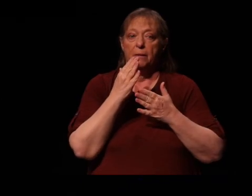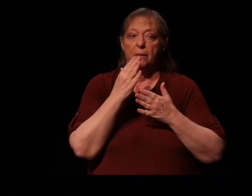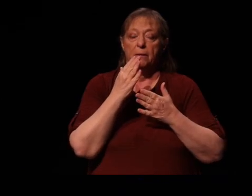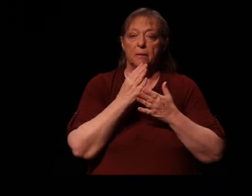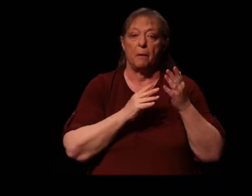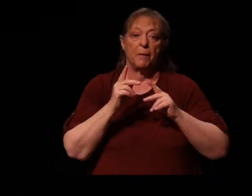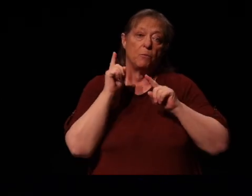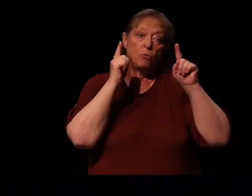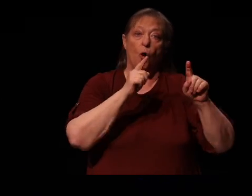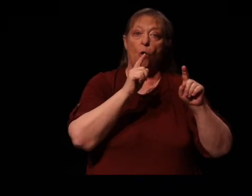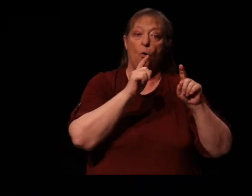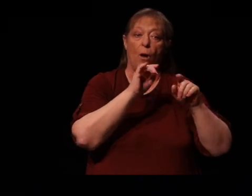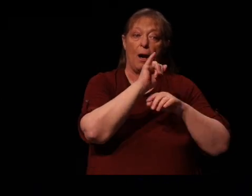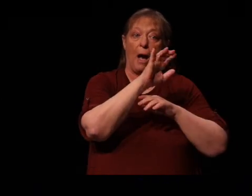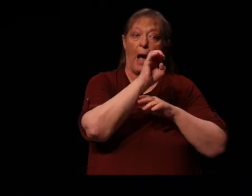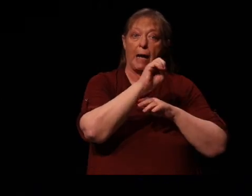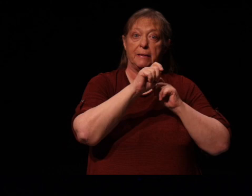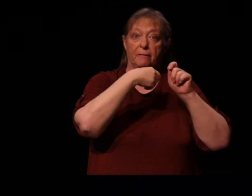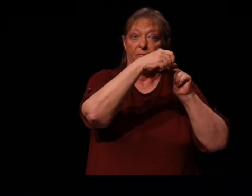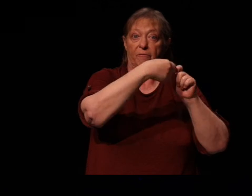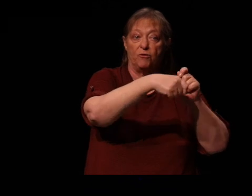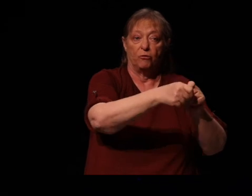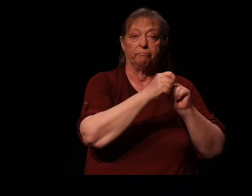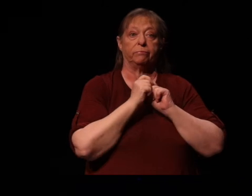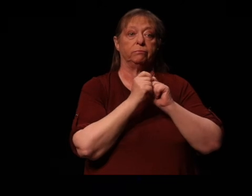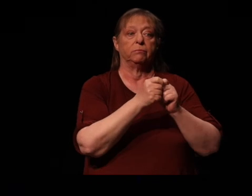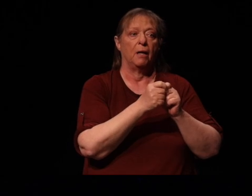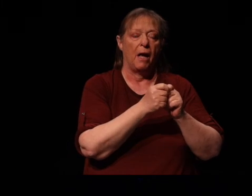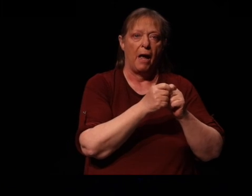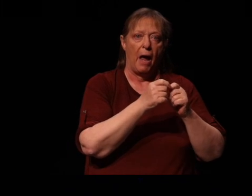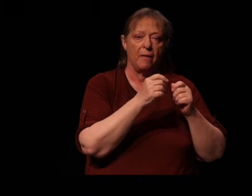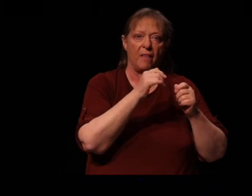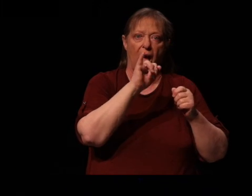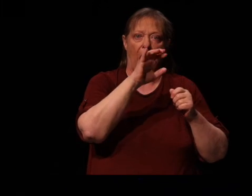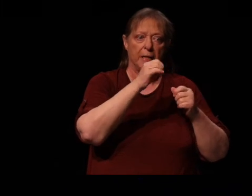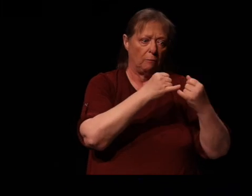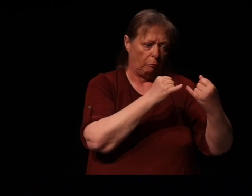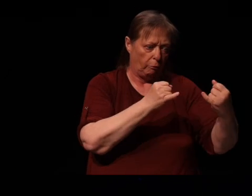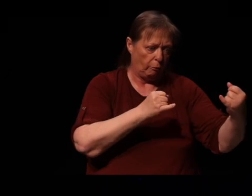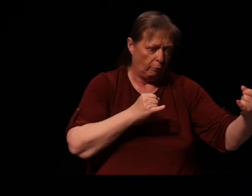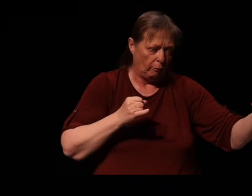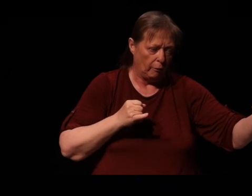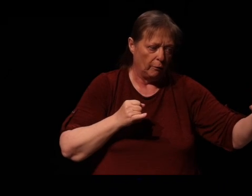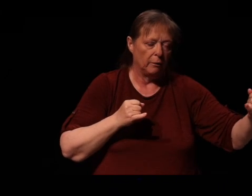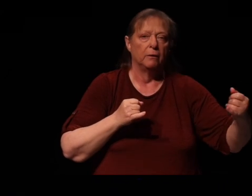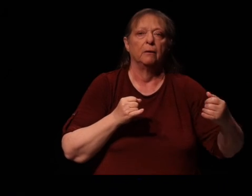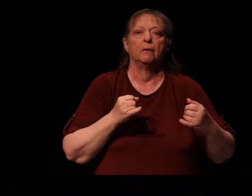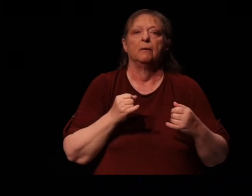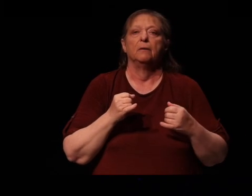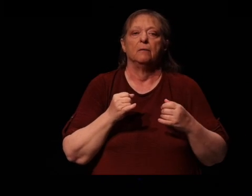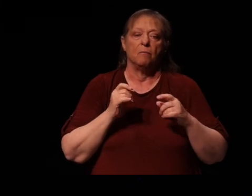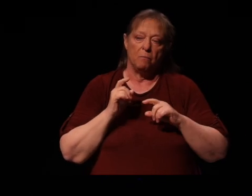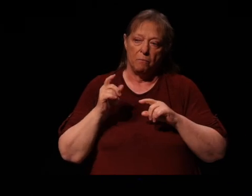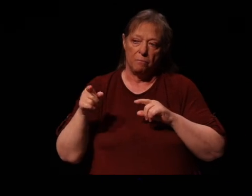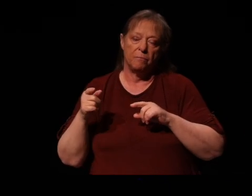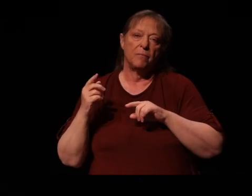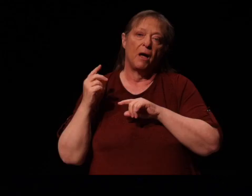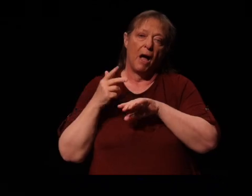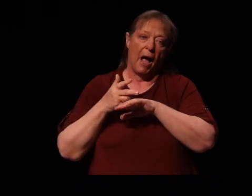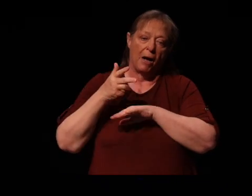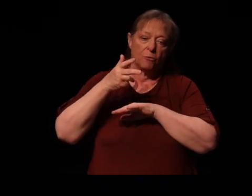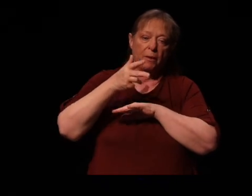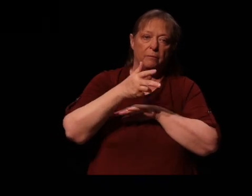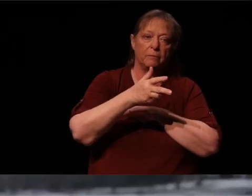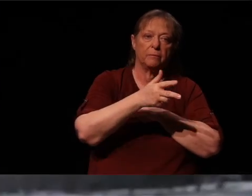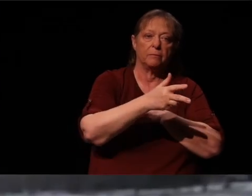or you got people that go out ice fishing and the ice becomes unstable, what they do is they'll go